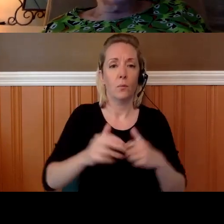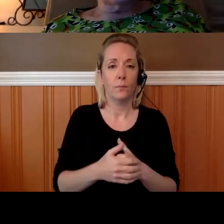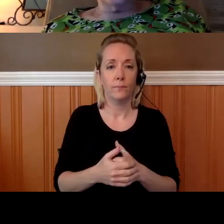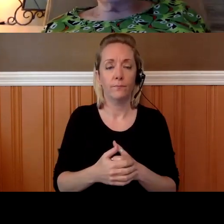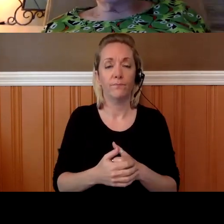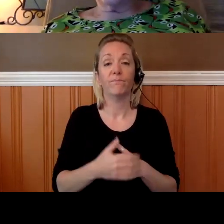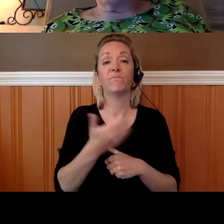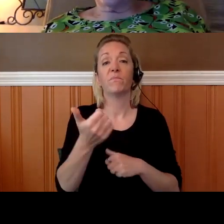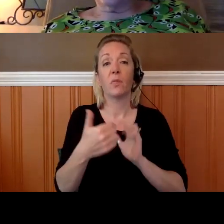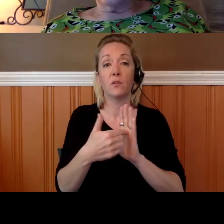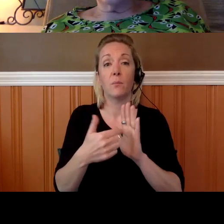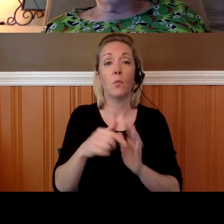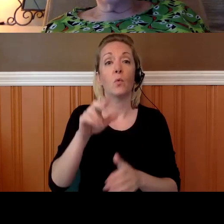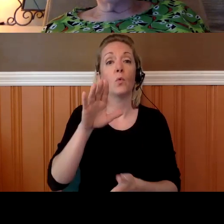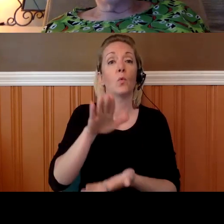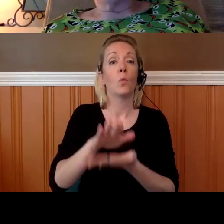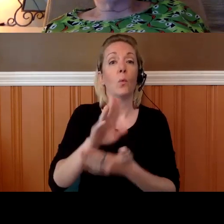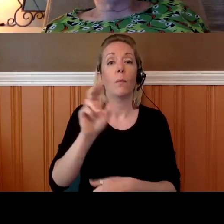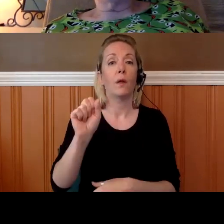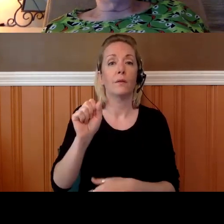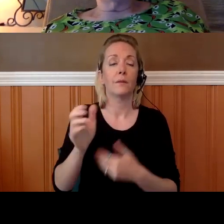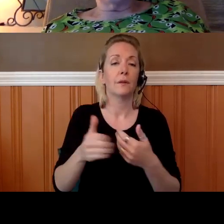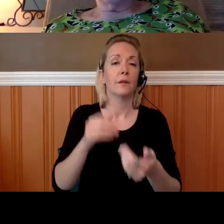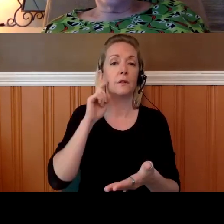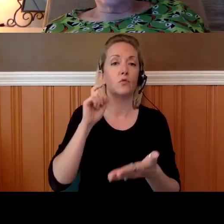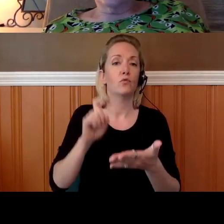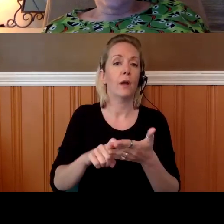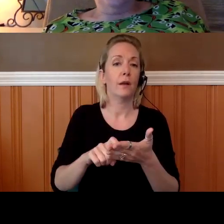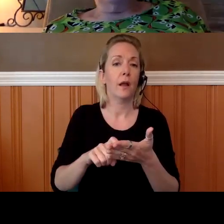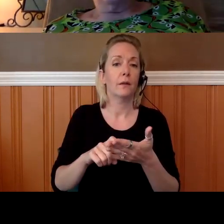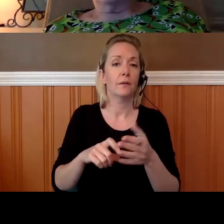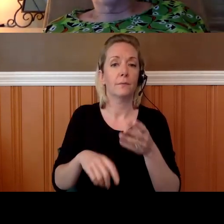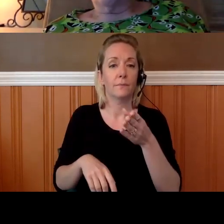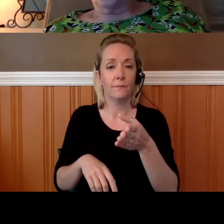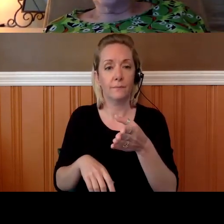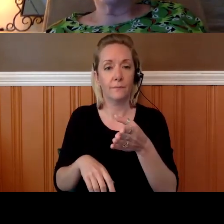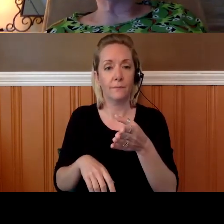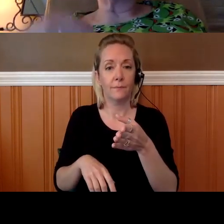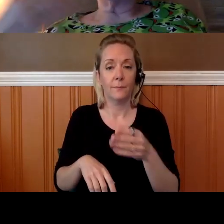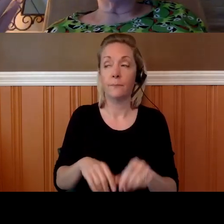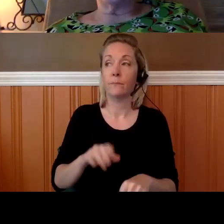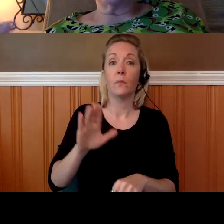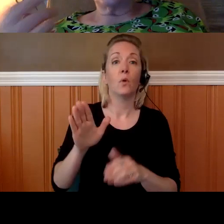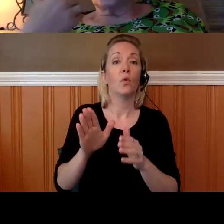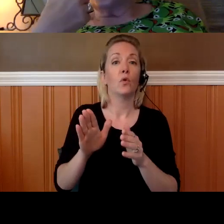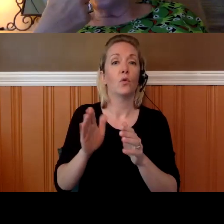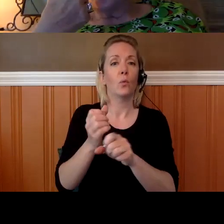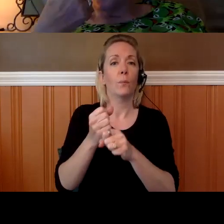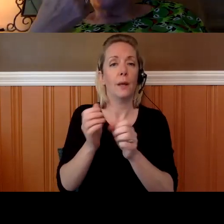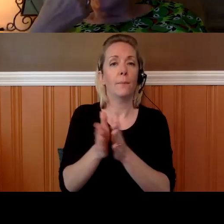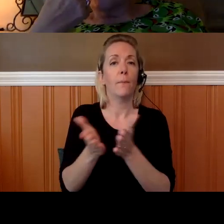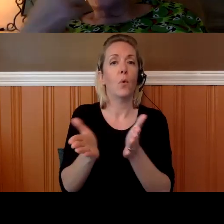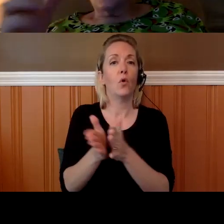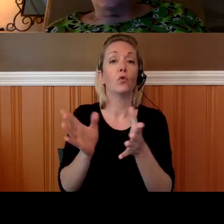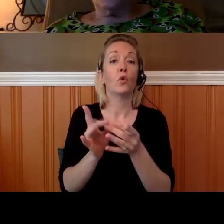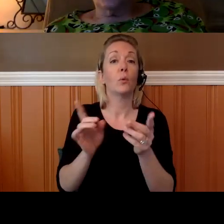School bus, very recognizable for my friend Eliza. And in one of her first books about going to school, we